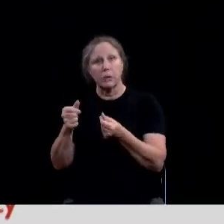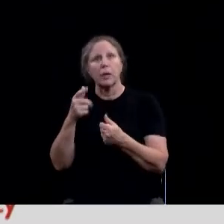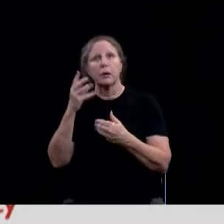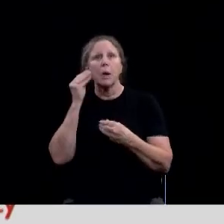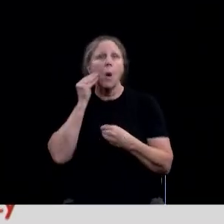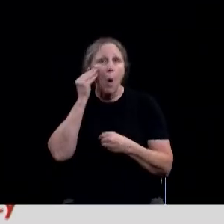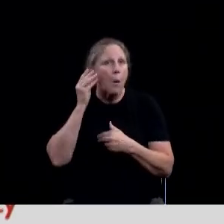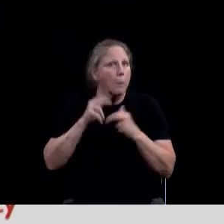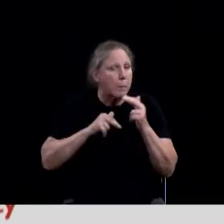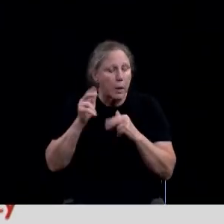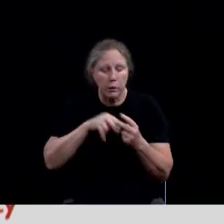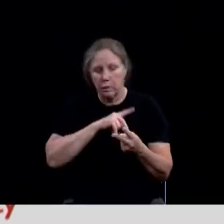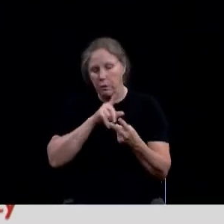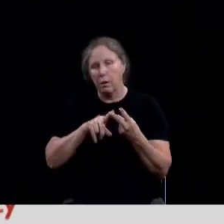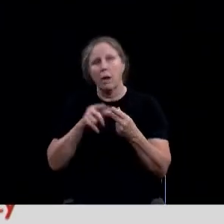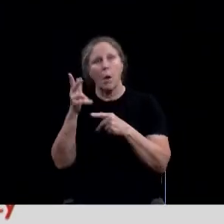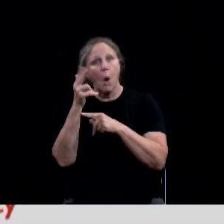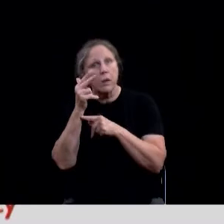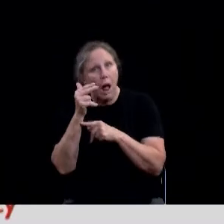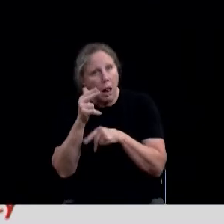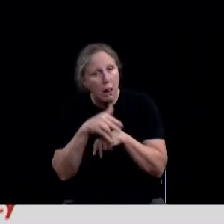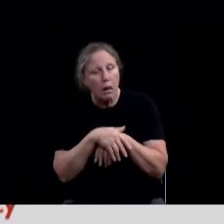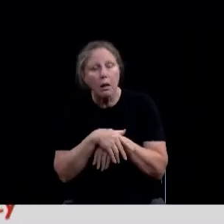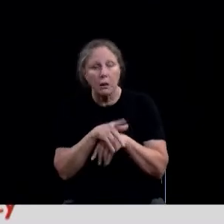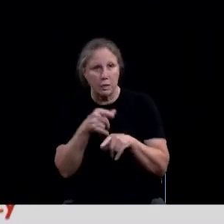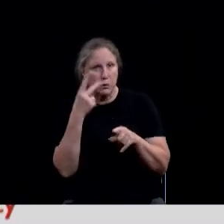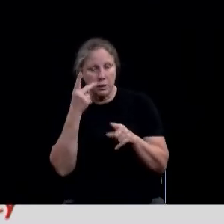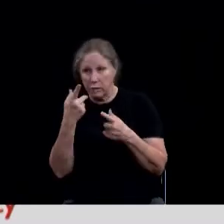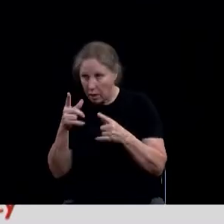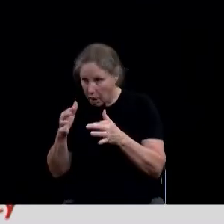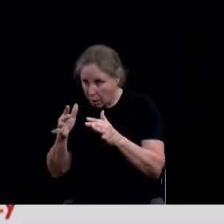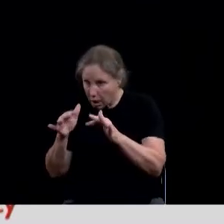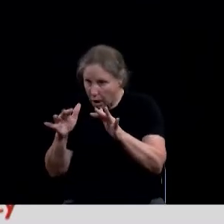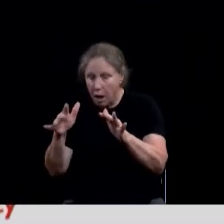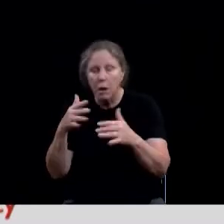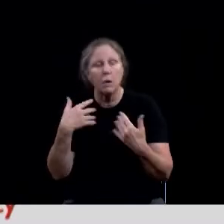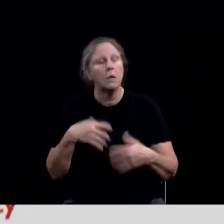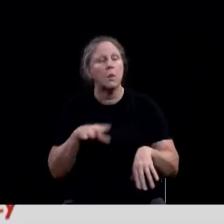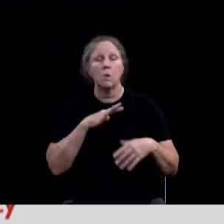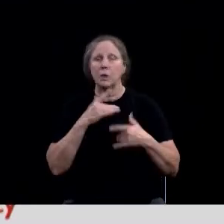as you see all that go vertical, it's just very exciting.